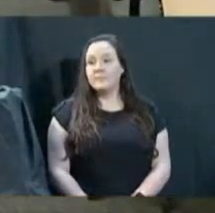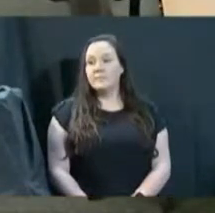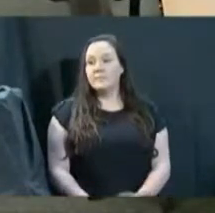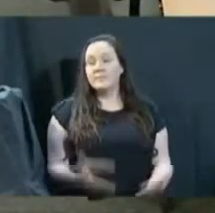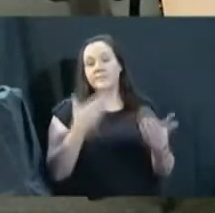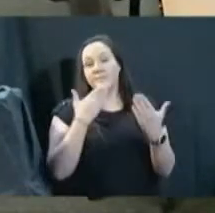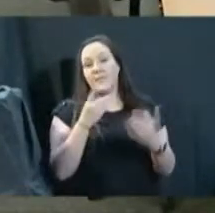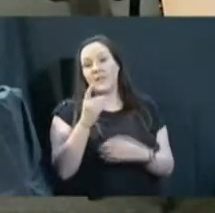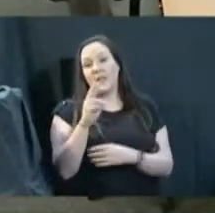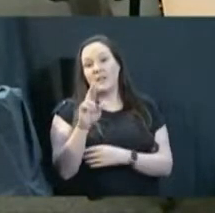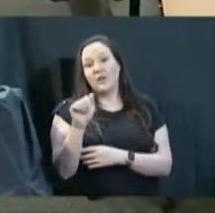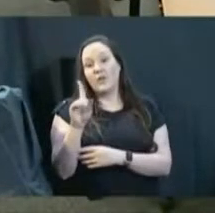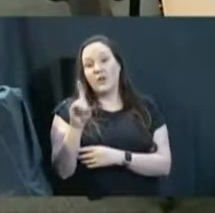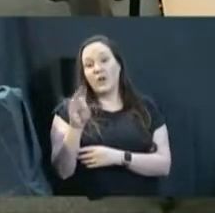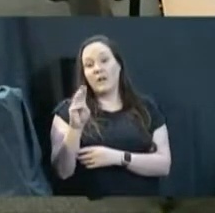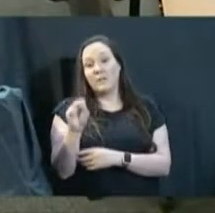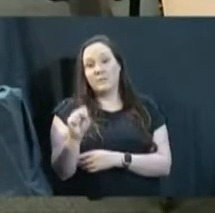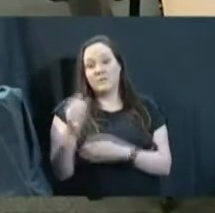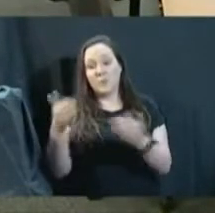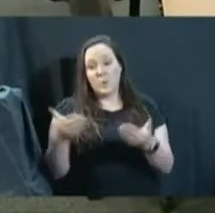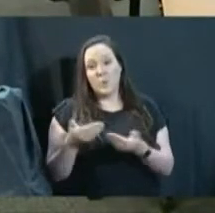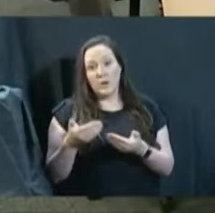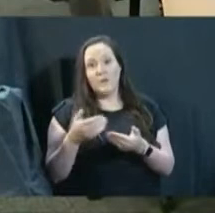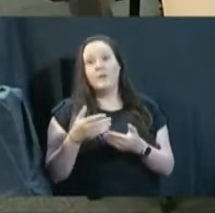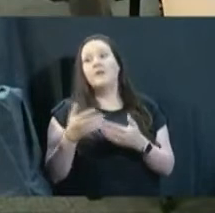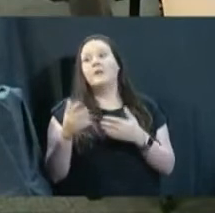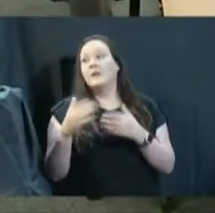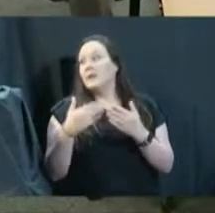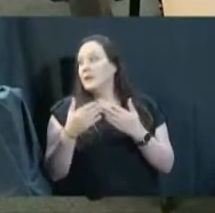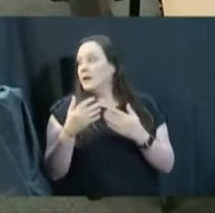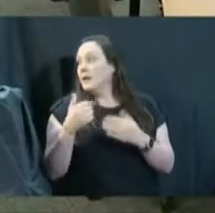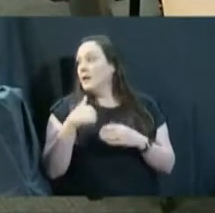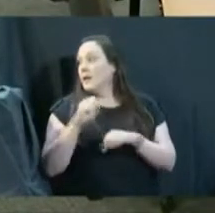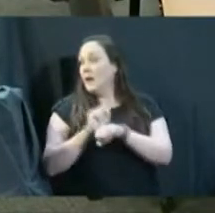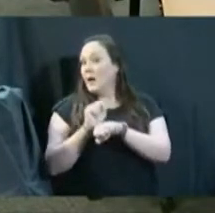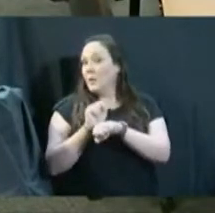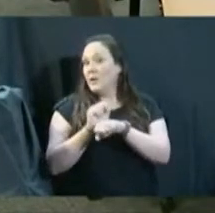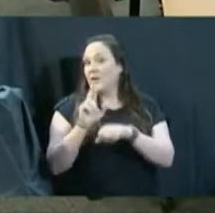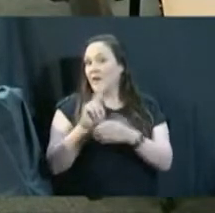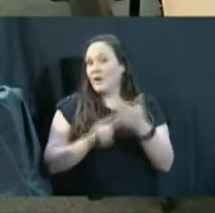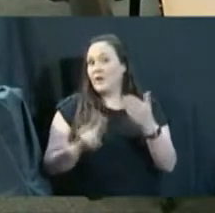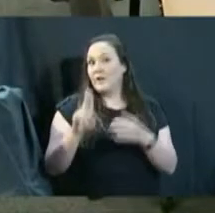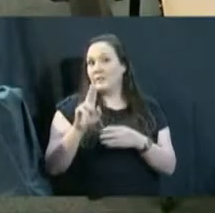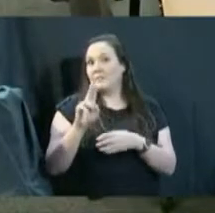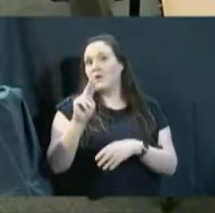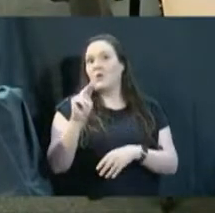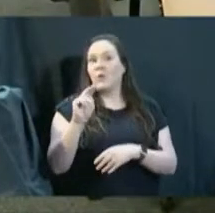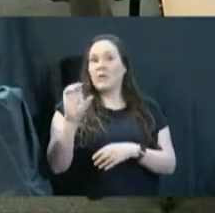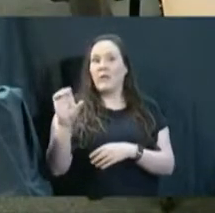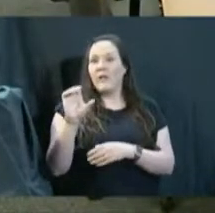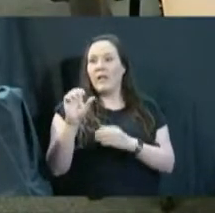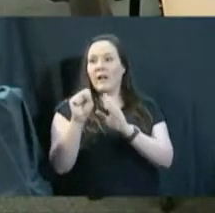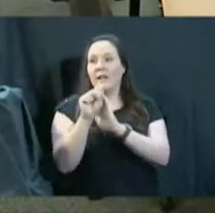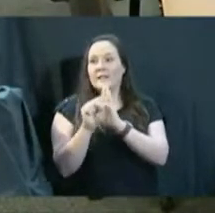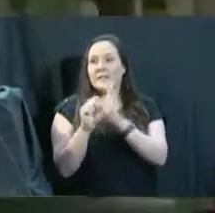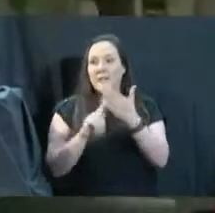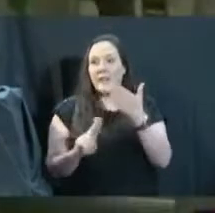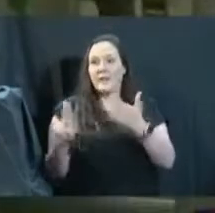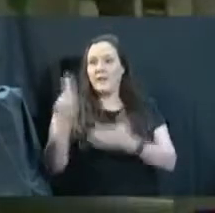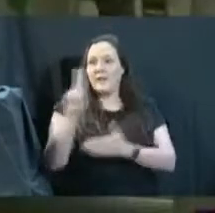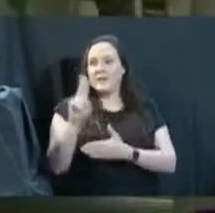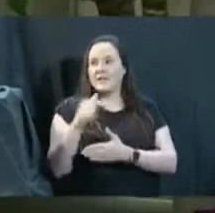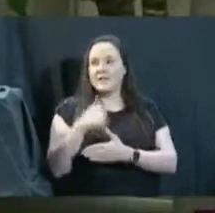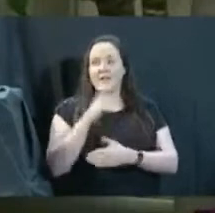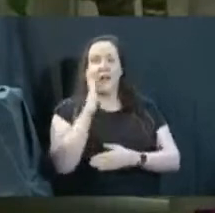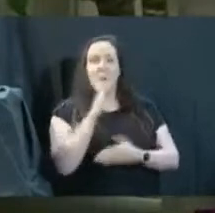Thanks, Dr. Adams. I welcome you here despite the fact that I went to North Carolina State University and is your rival for my veterinary education. I will